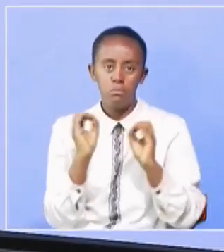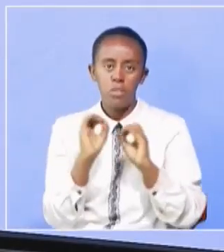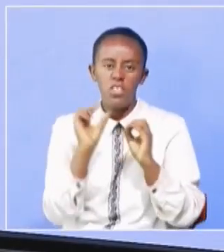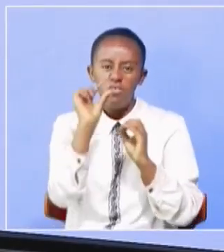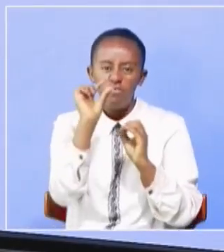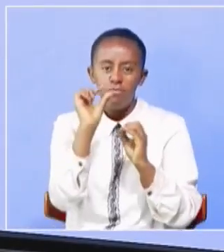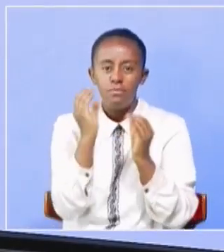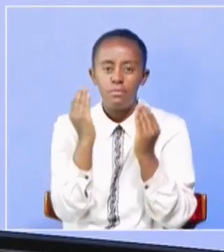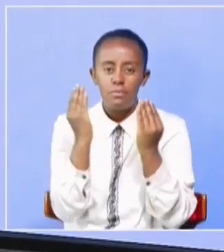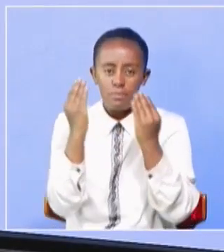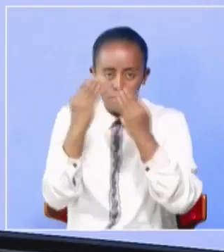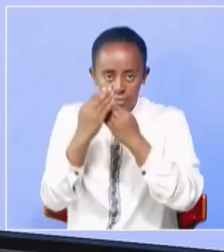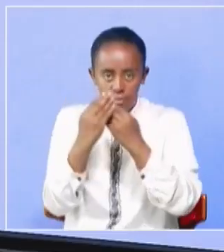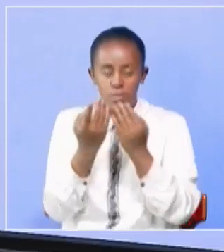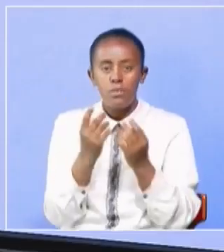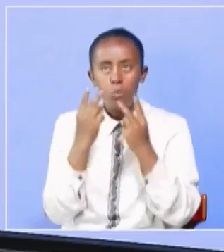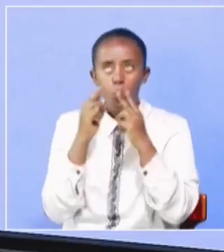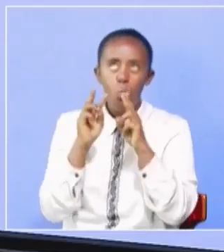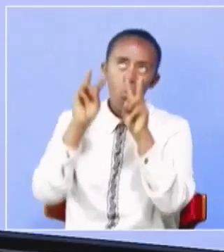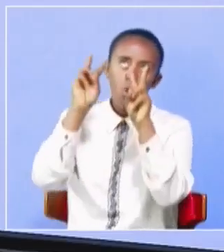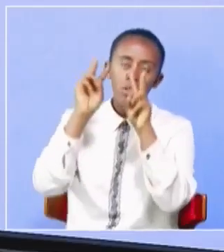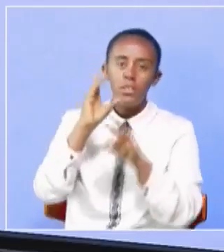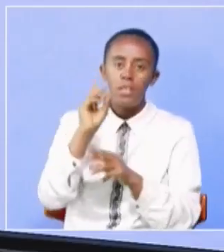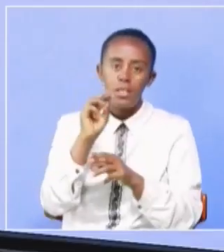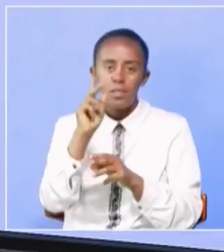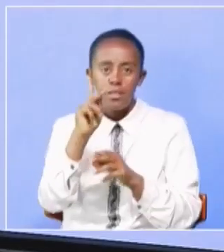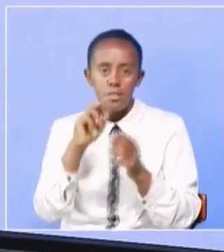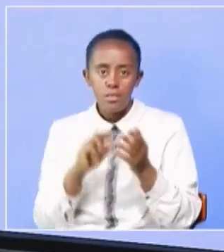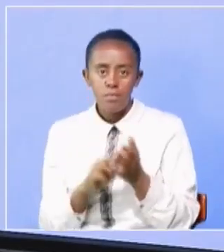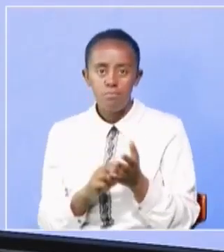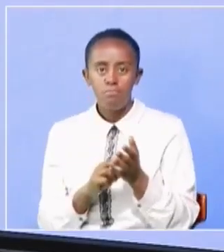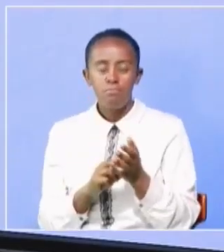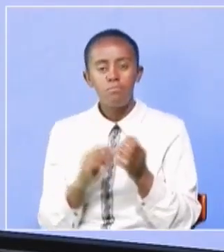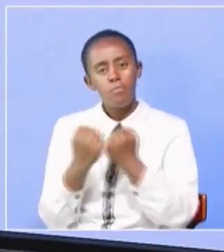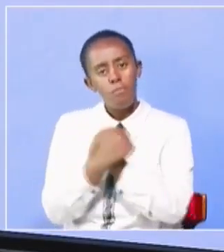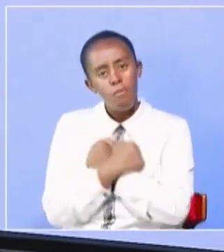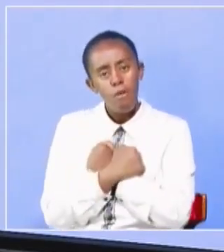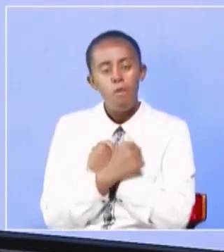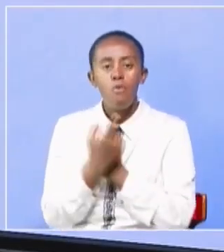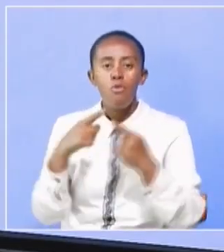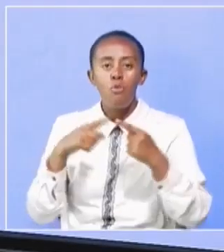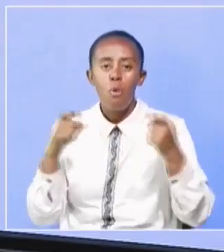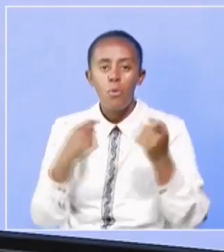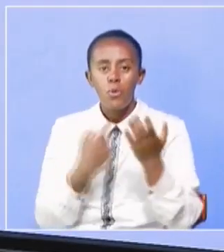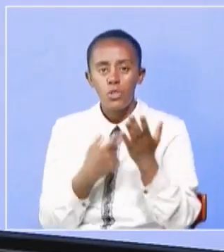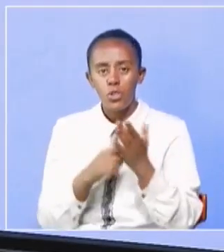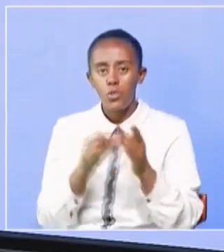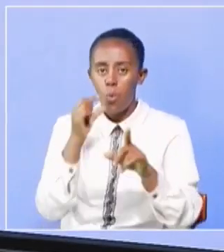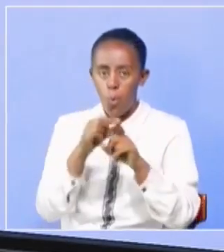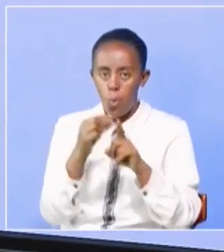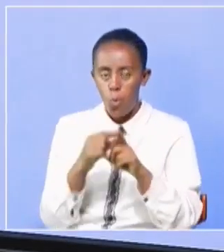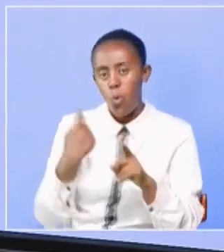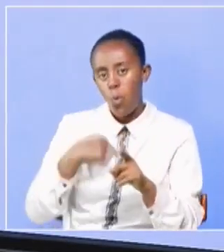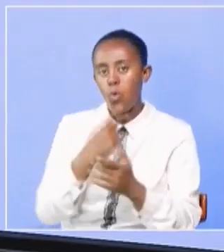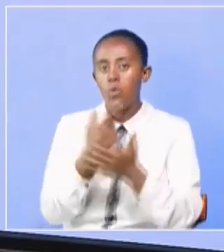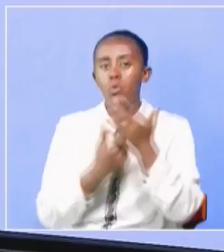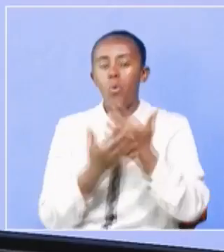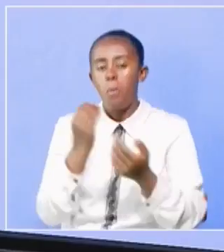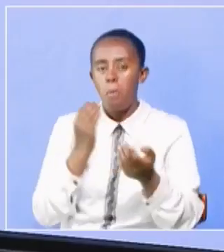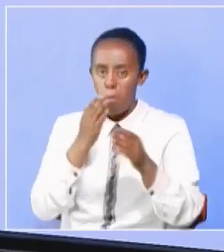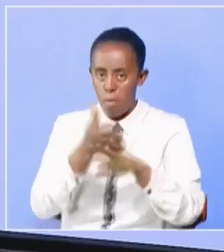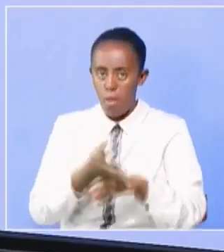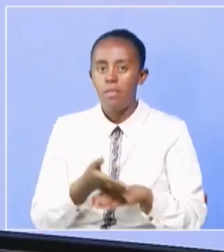people like, for example, watching dusk, and they also love watching the opposite of this word. We will talk about it later